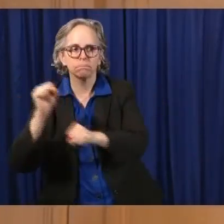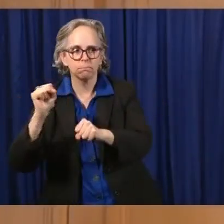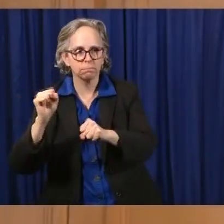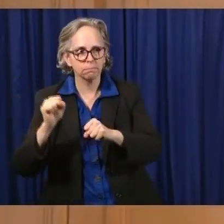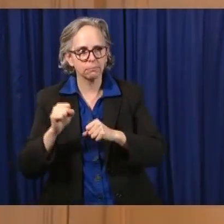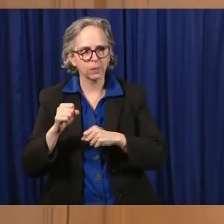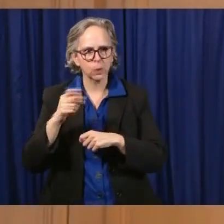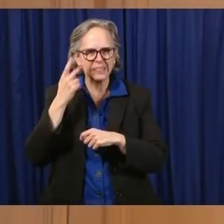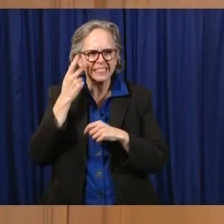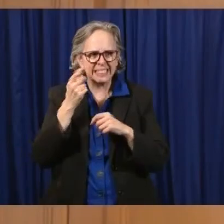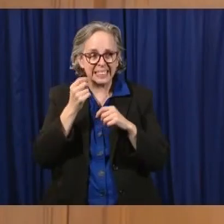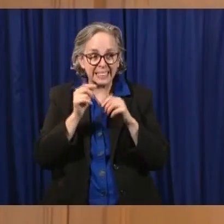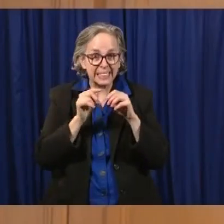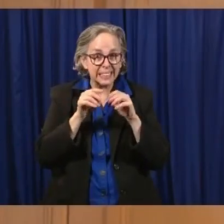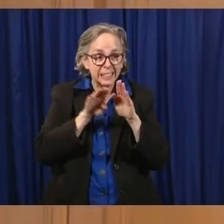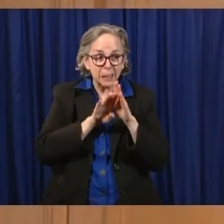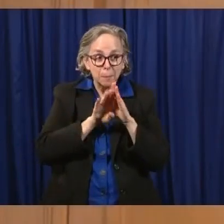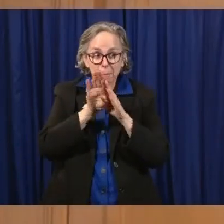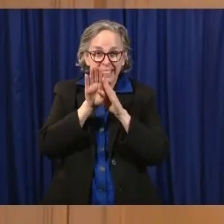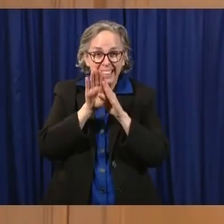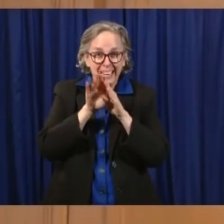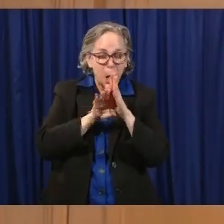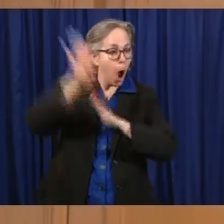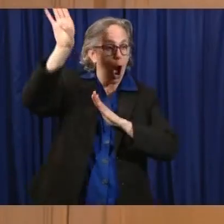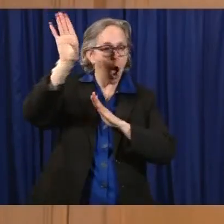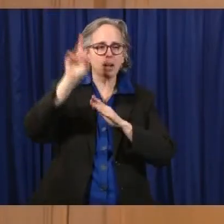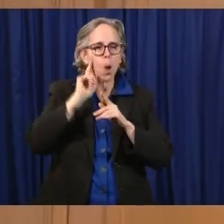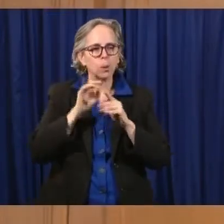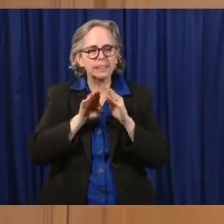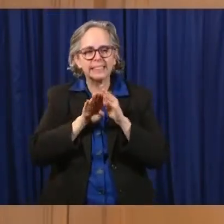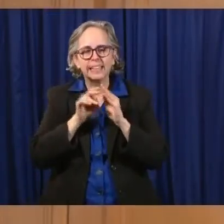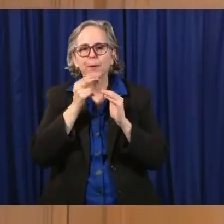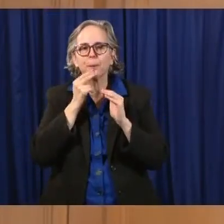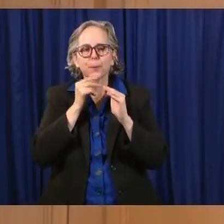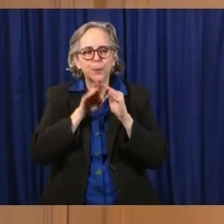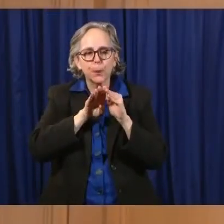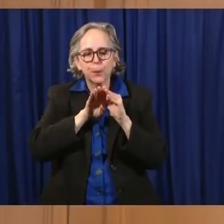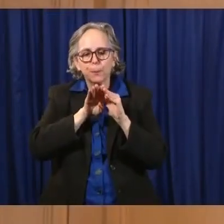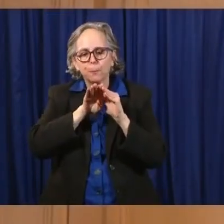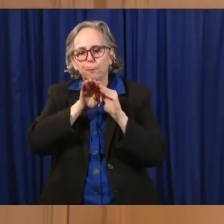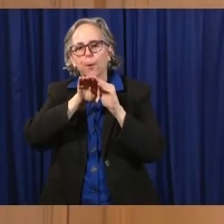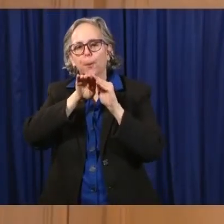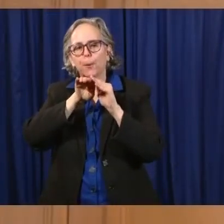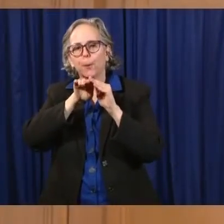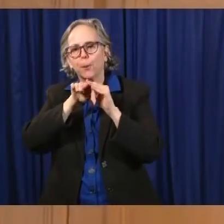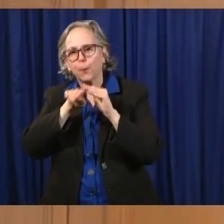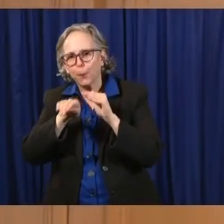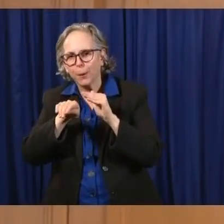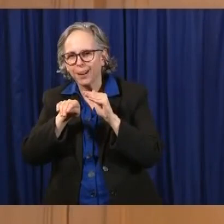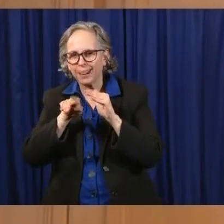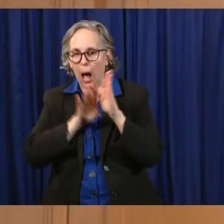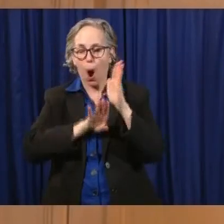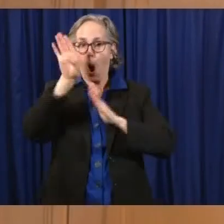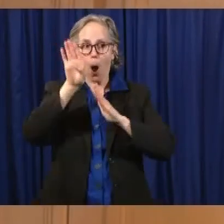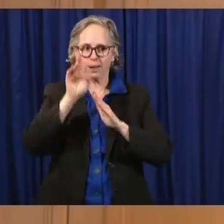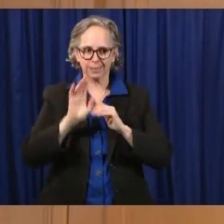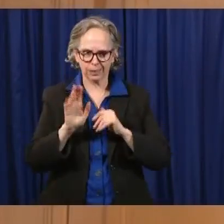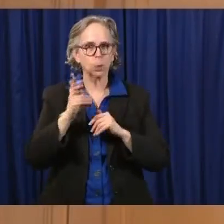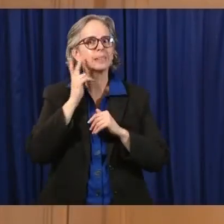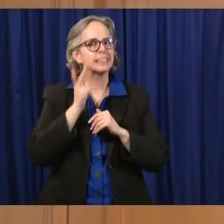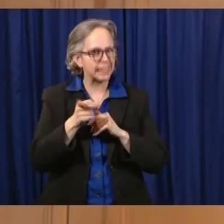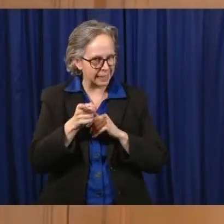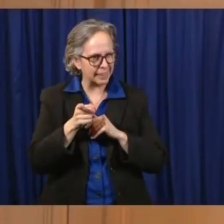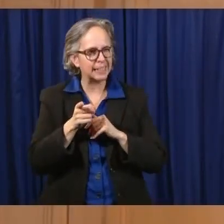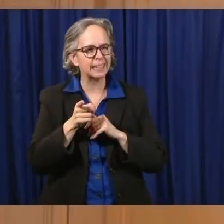picture a peak being a point, and what we're seeing in our numbers of actual cases, so our reality is looking like it's